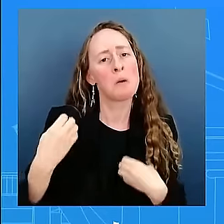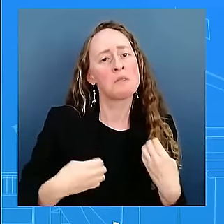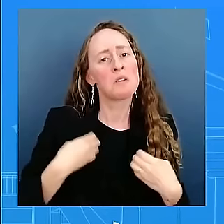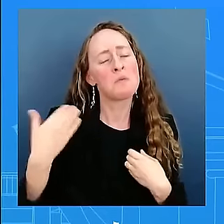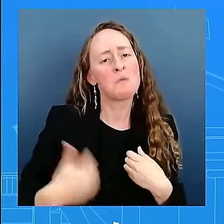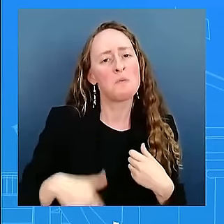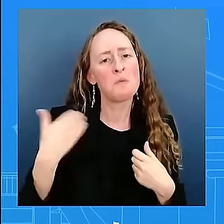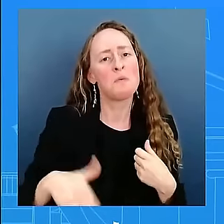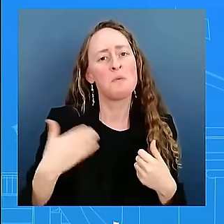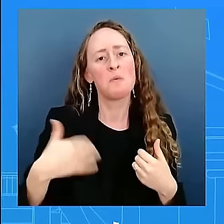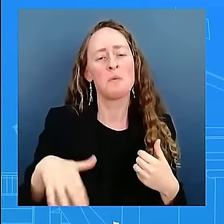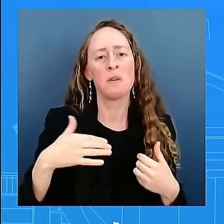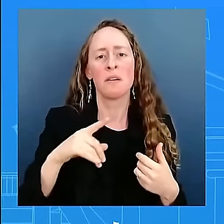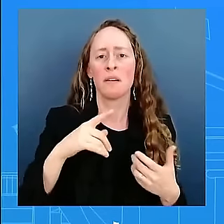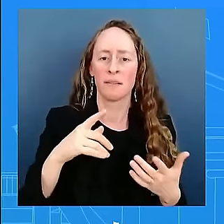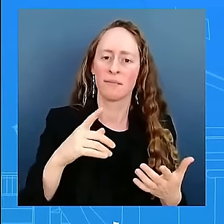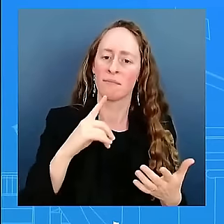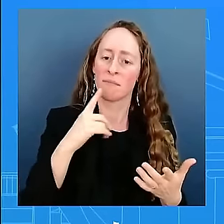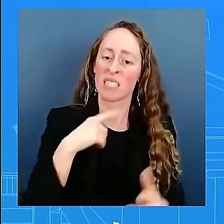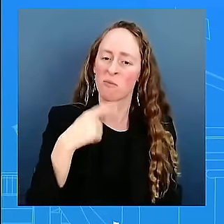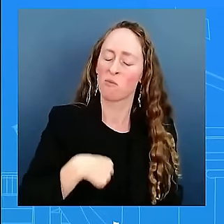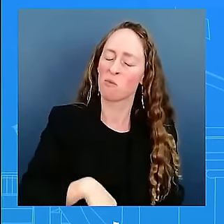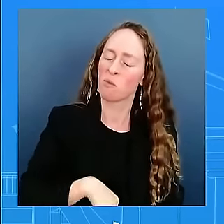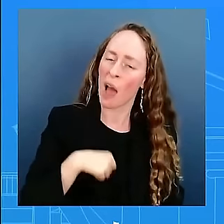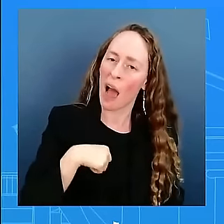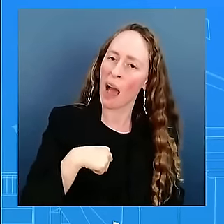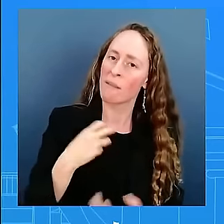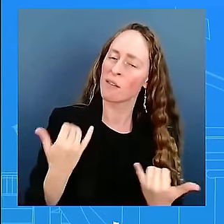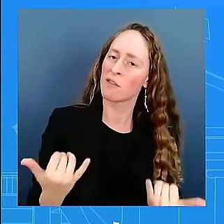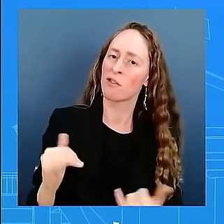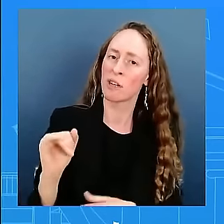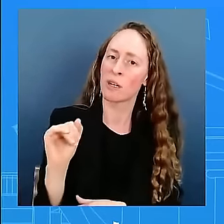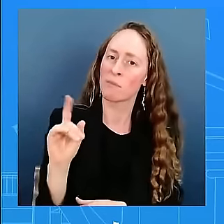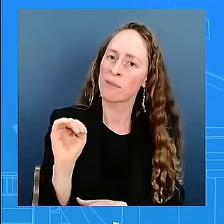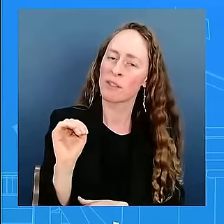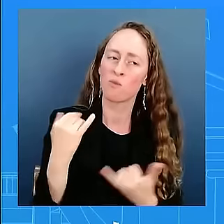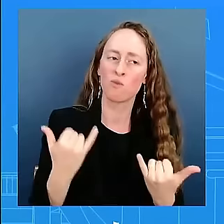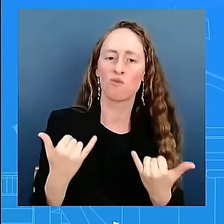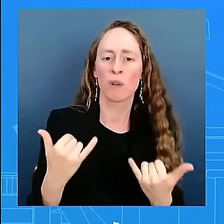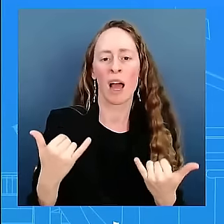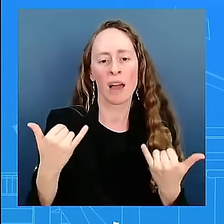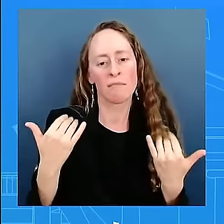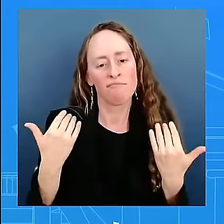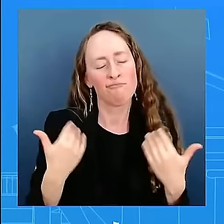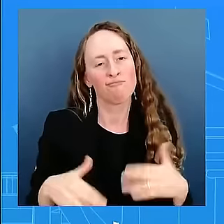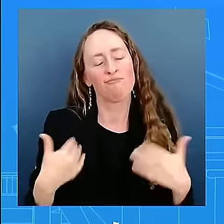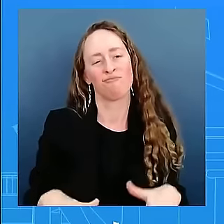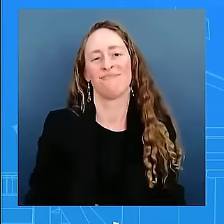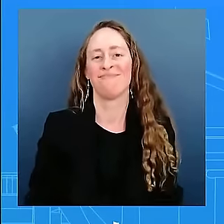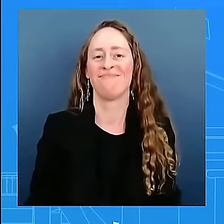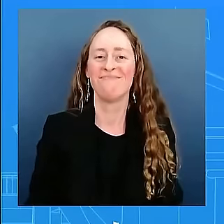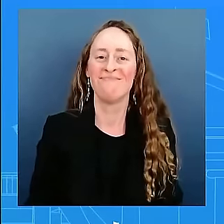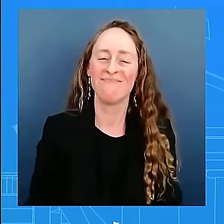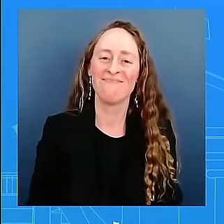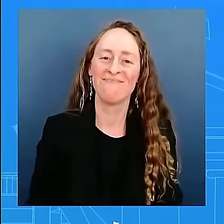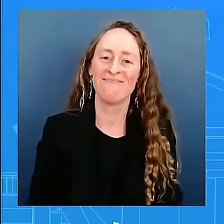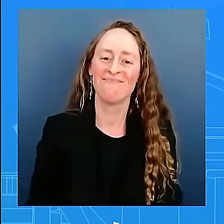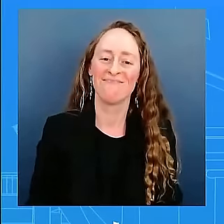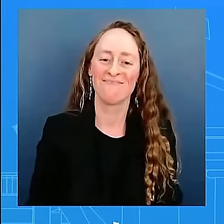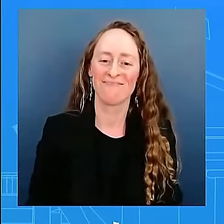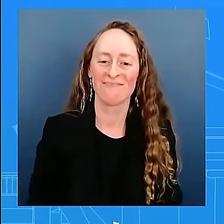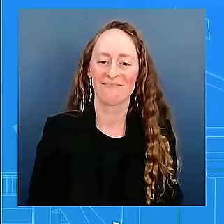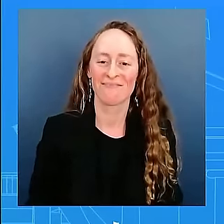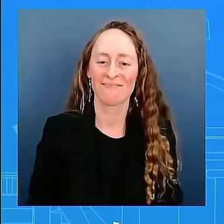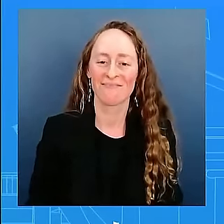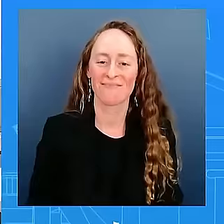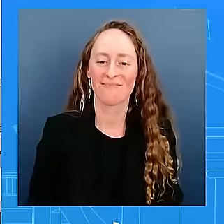has been able to do. You know, don't have anything beyond that. Yeah, Gary. It's great. Congresswoman Sheila Jackson Lee is being arrested